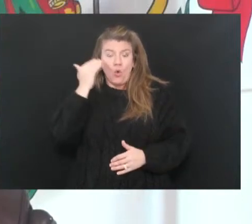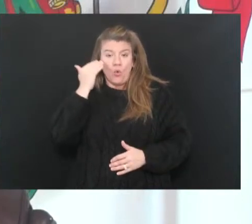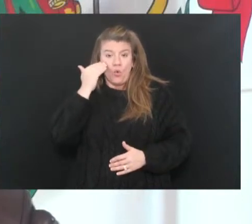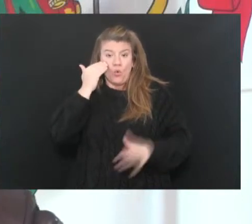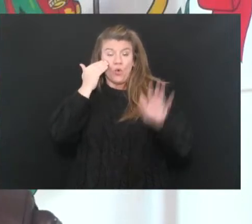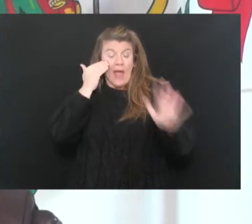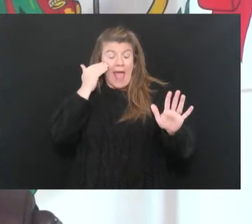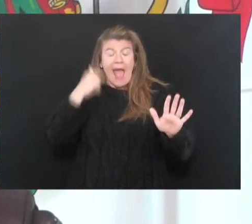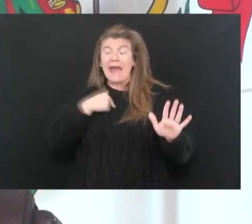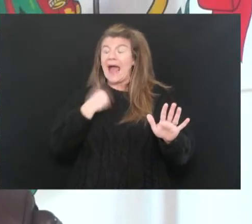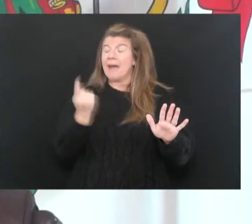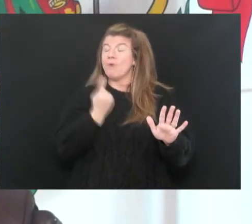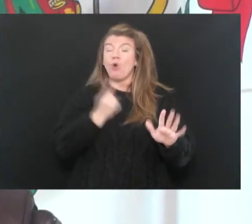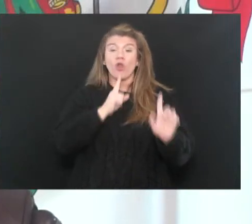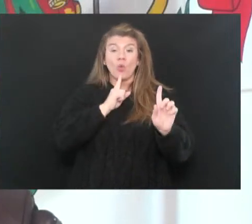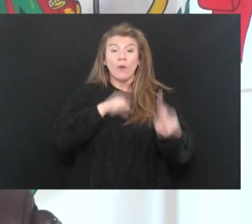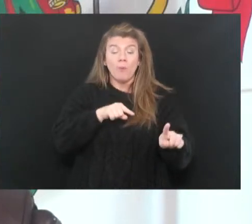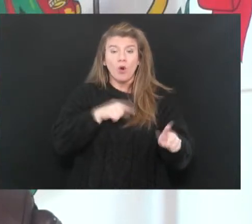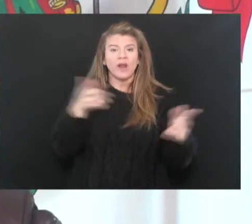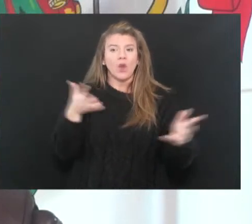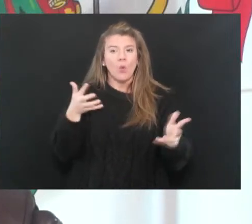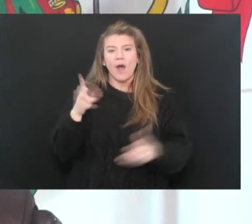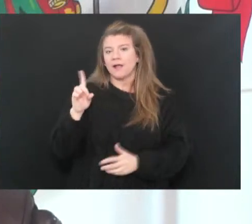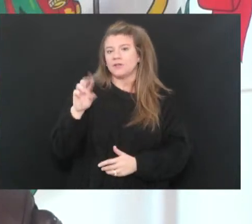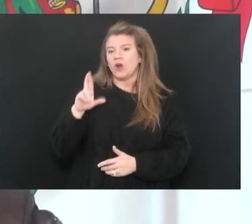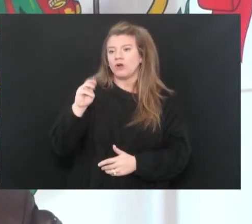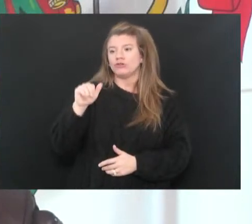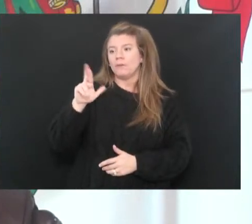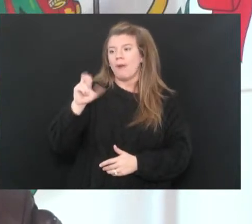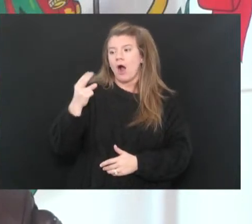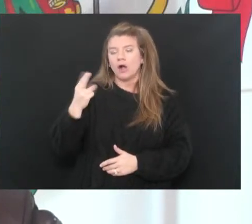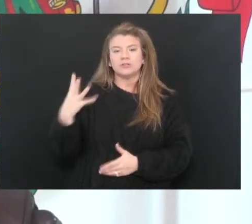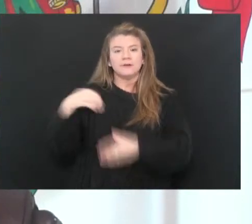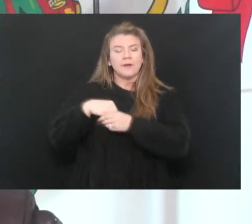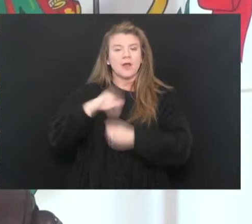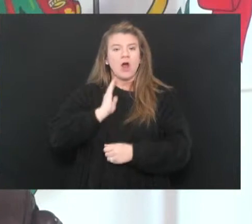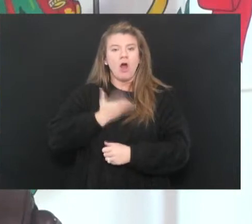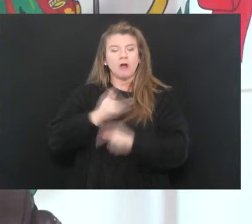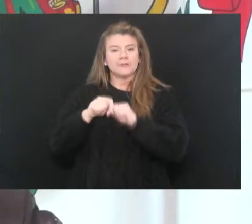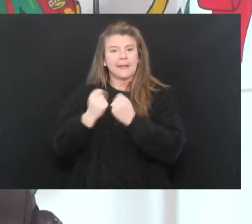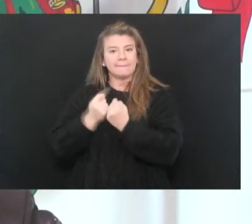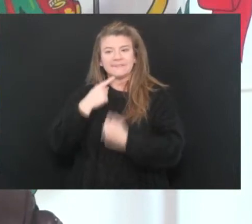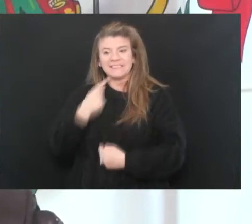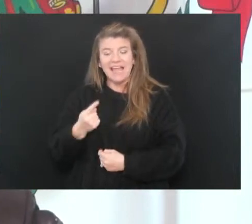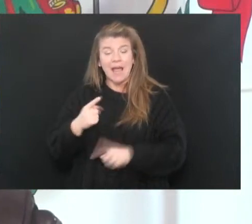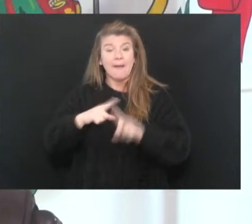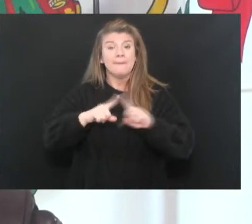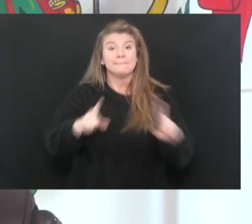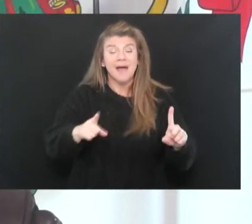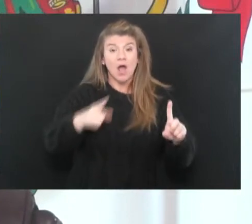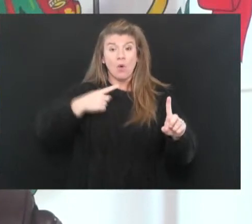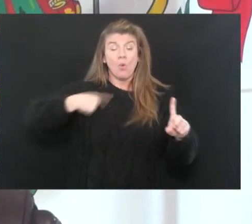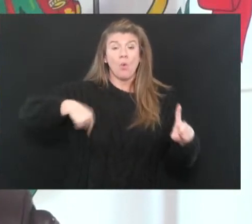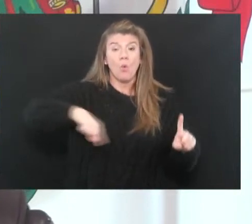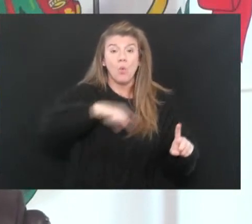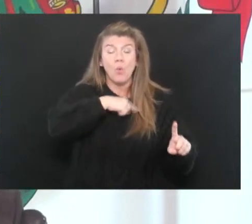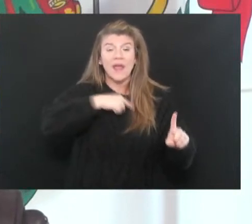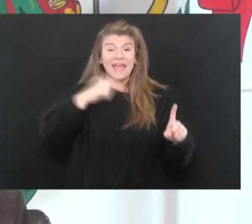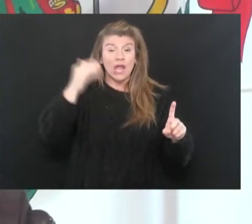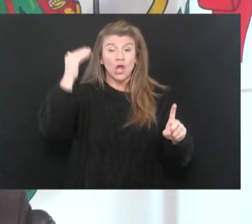only reporting to you what Dr. Marsh and our experts are saying, but we know there